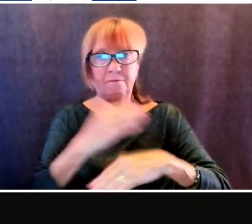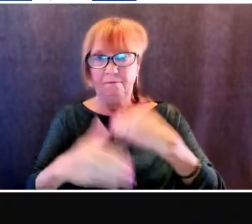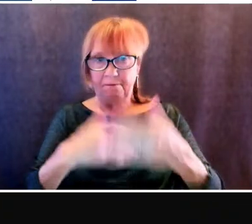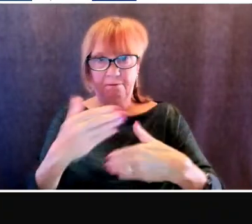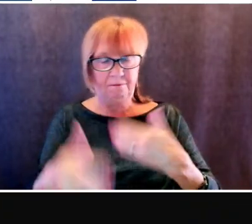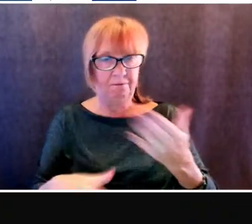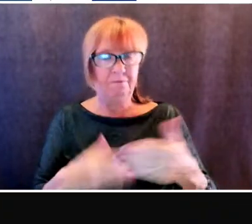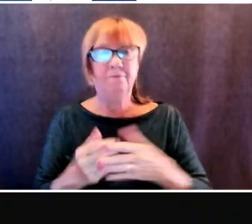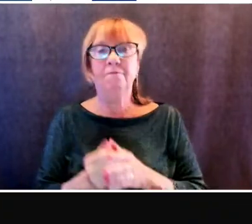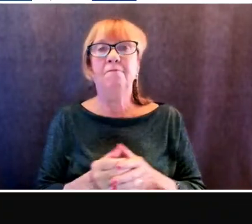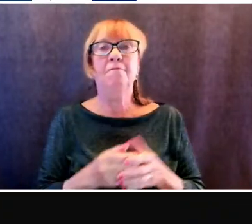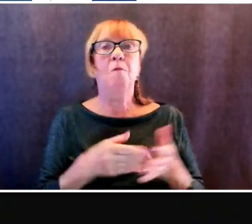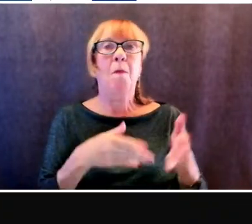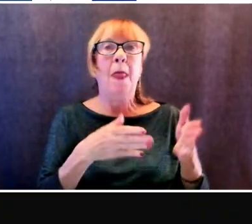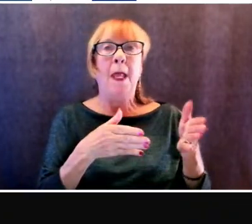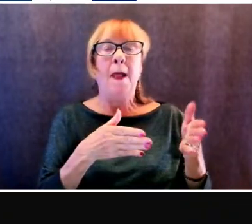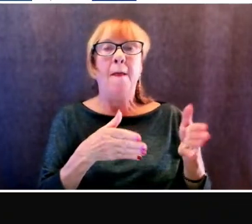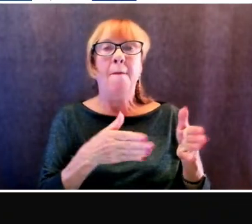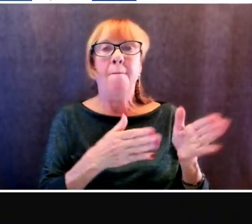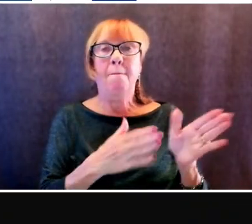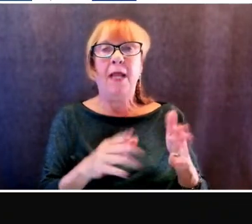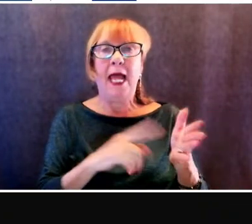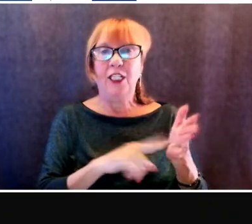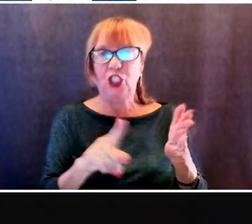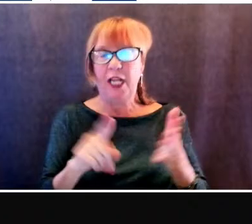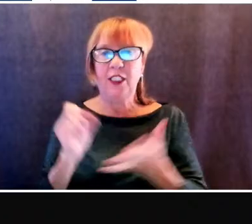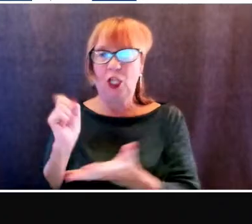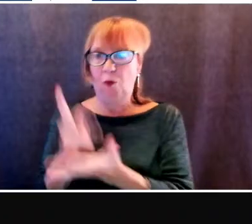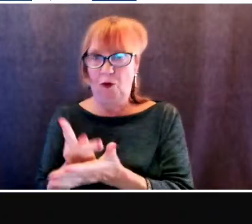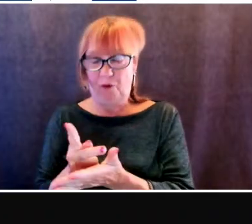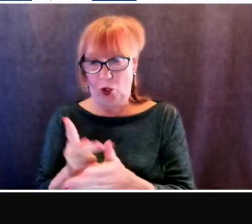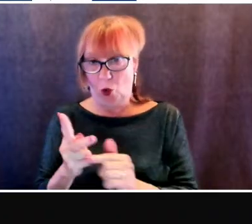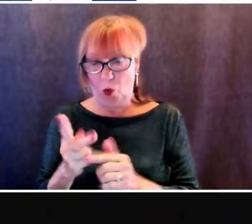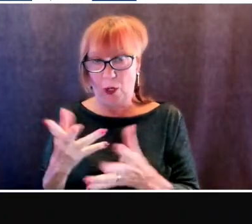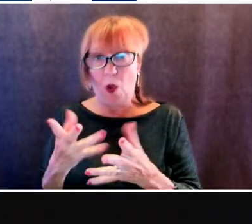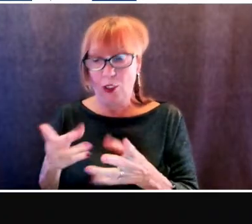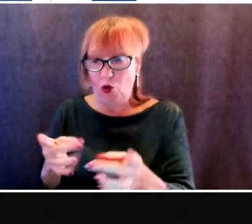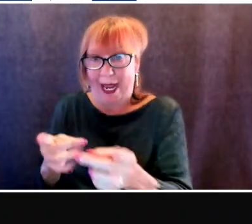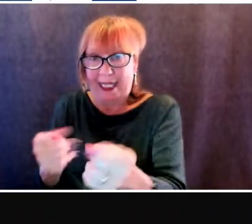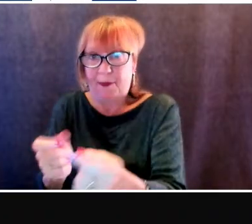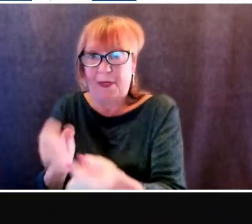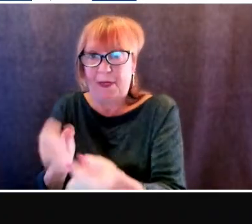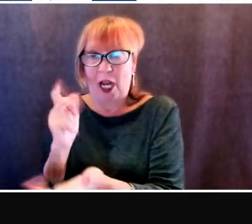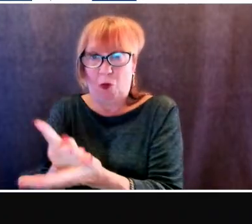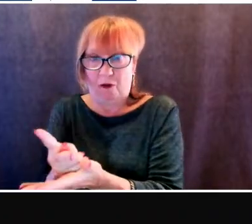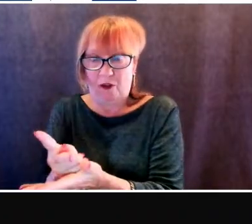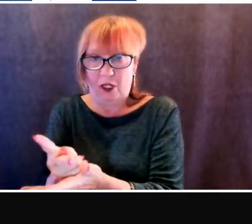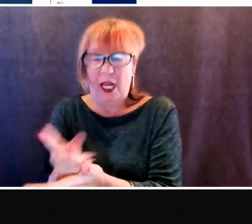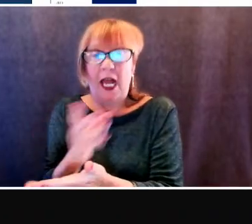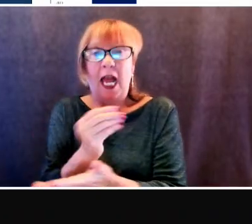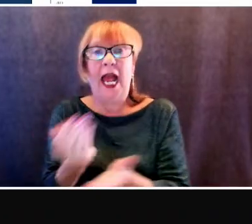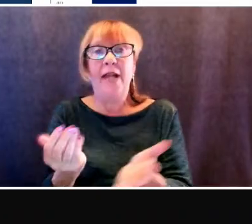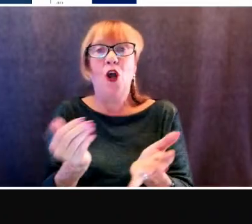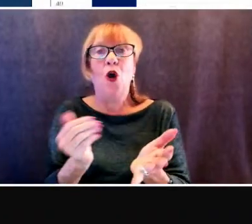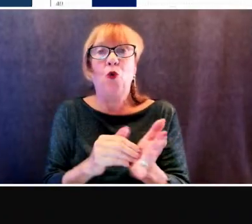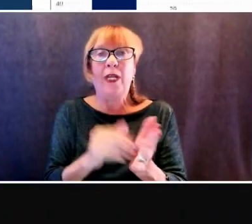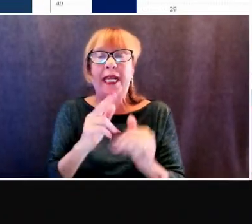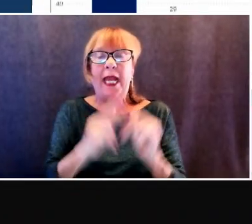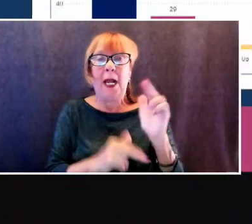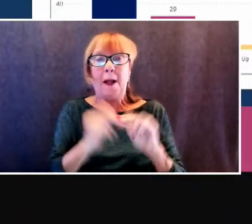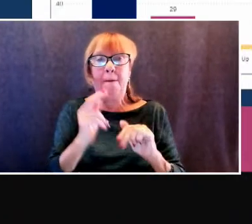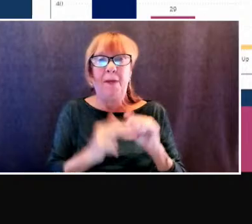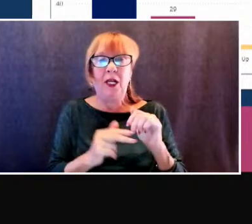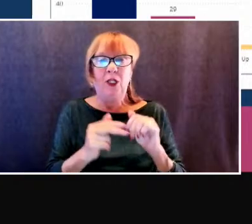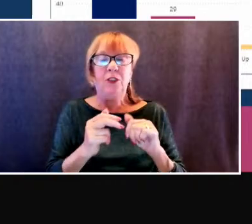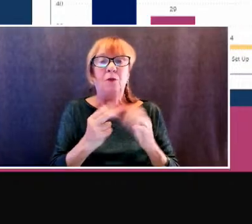approvals. We remain committed to expediting approvals, and rebuild projects will be reviewed within 10 business days for initial